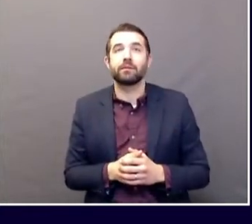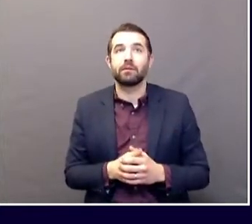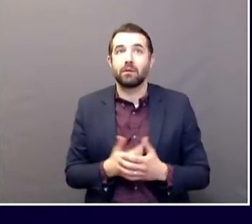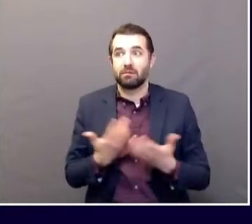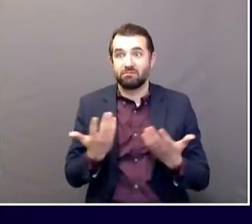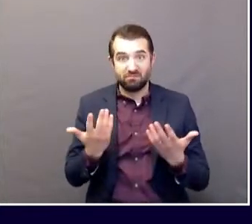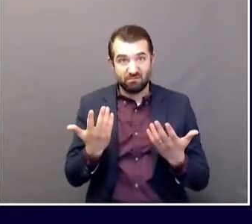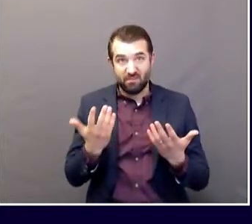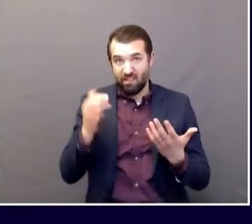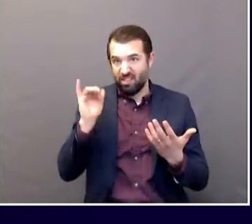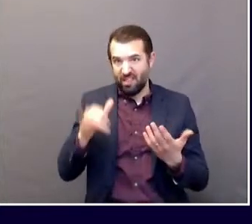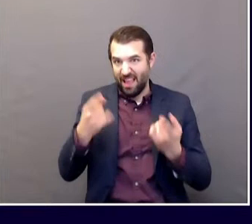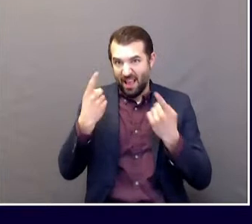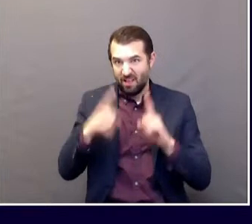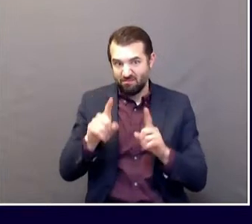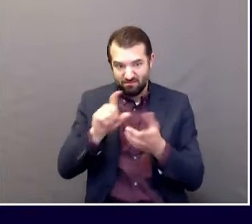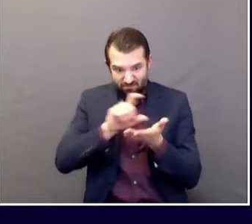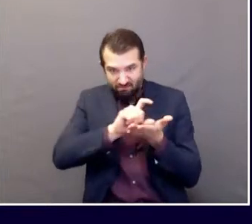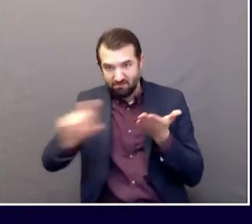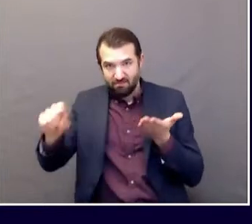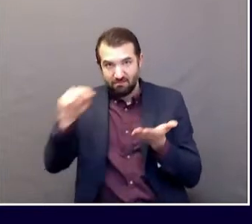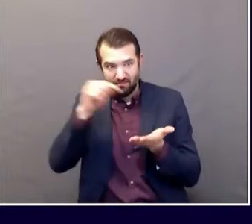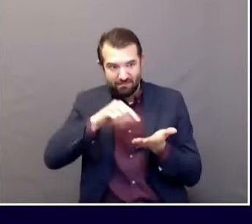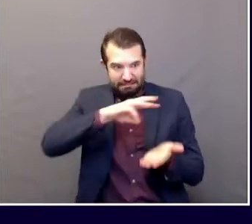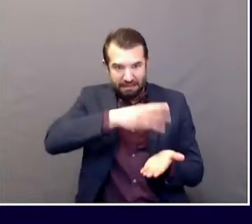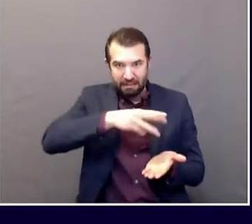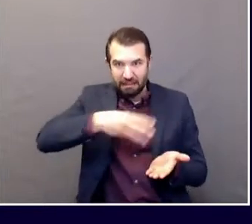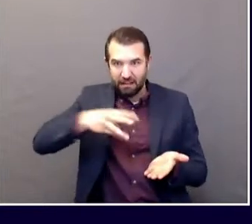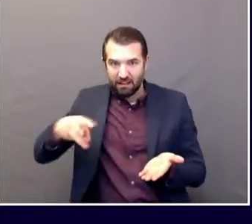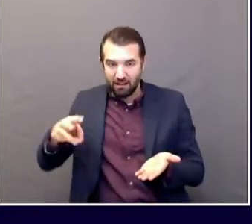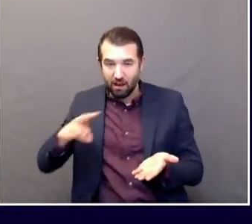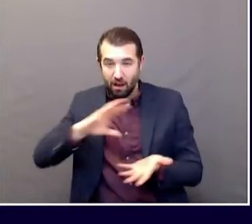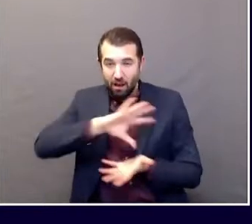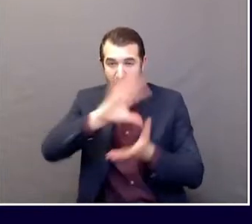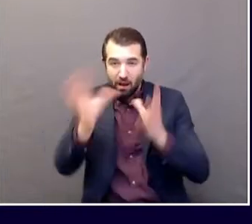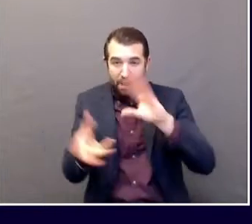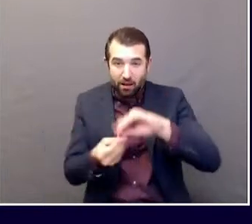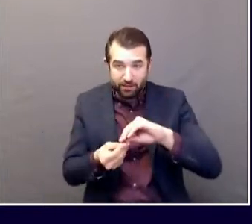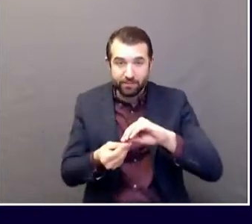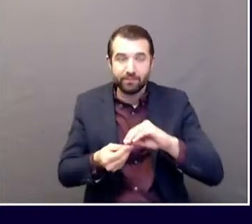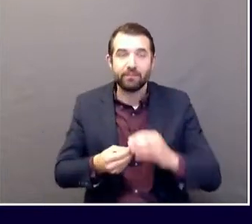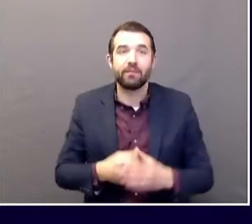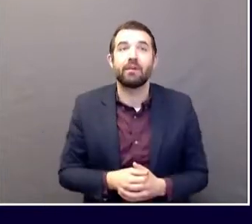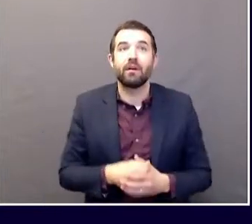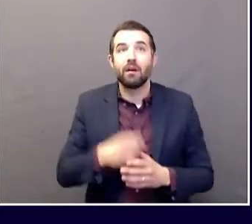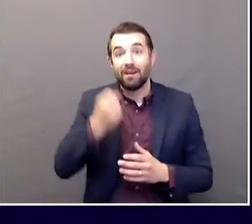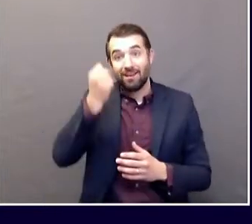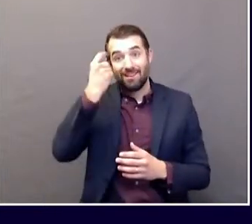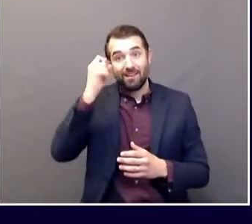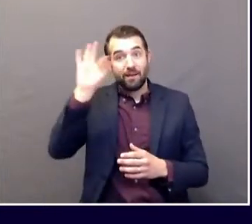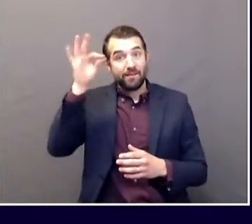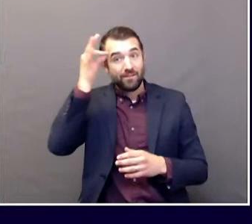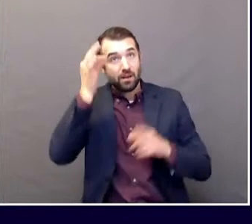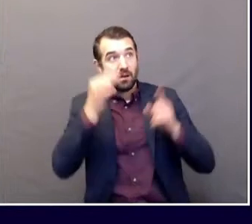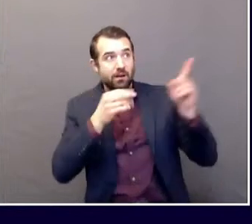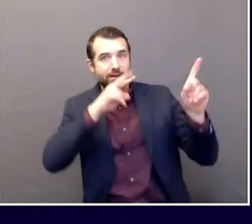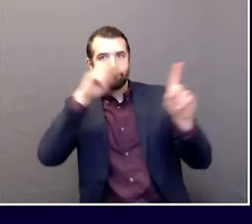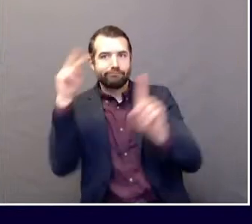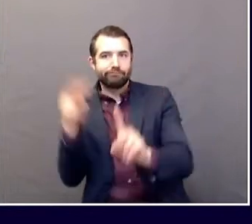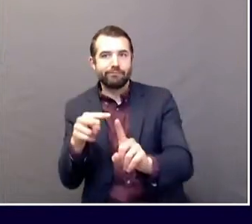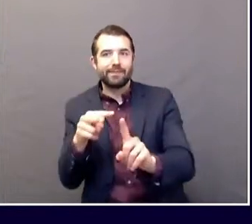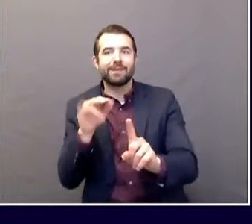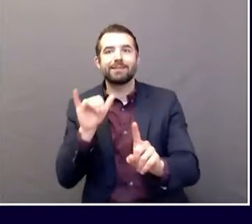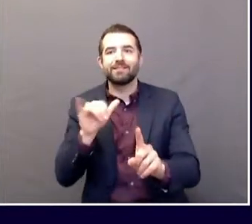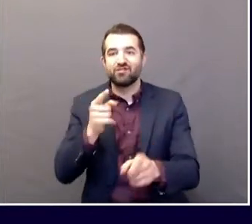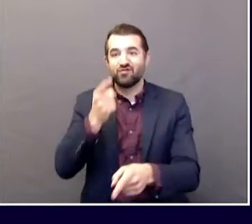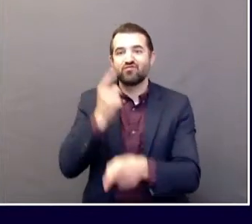basis. Starting next week, the allocation numbers that are coming into states and that we will